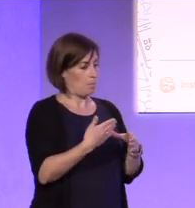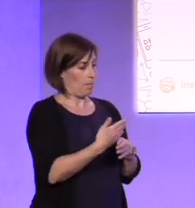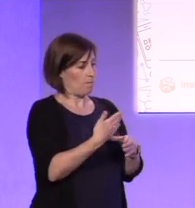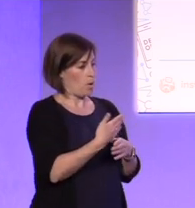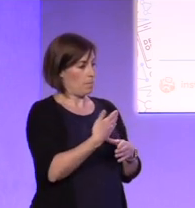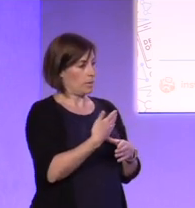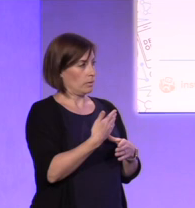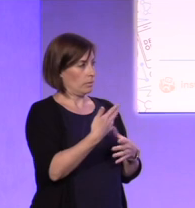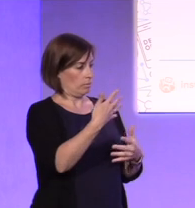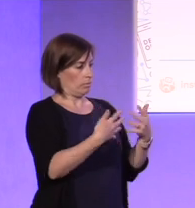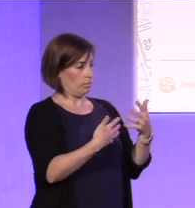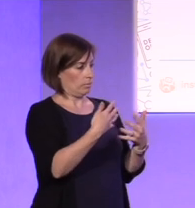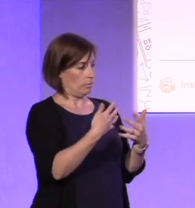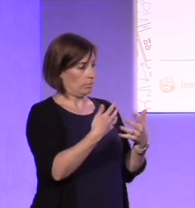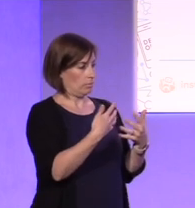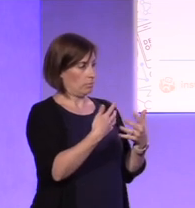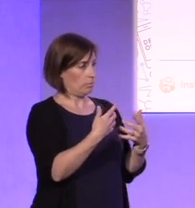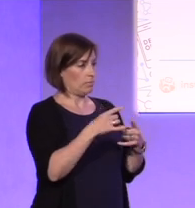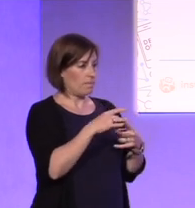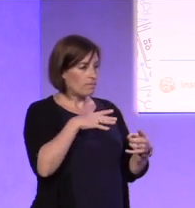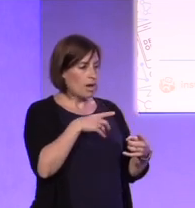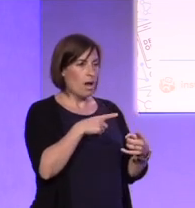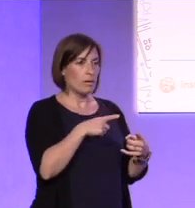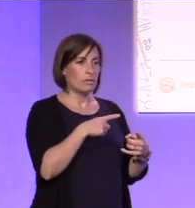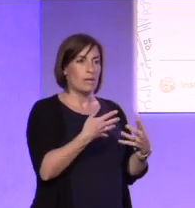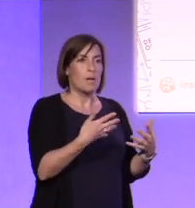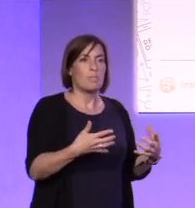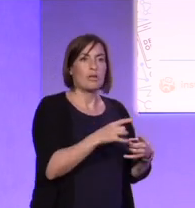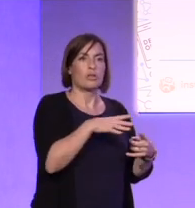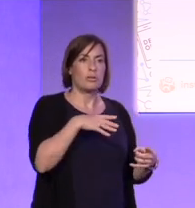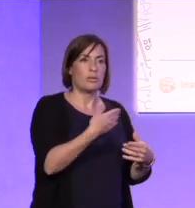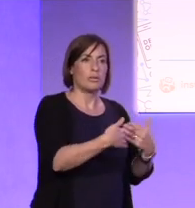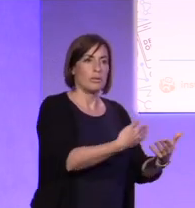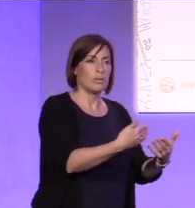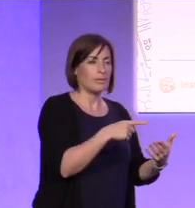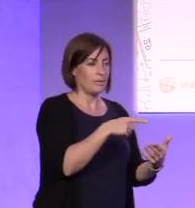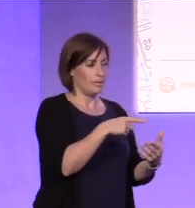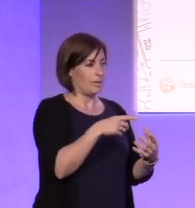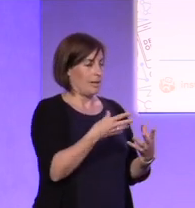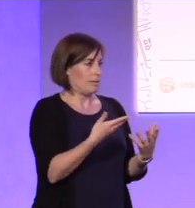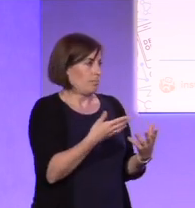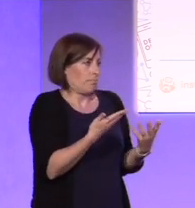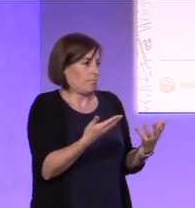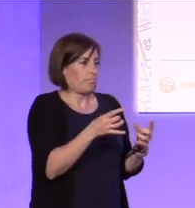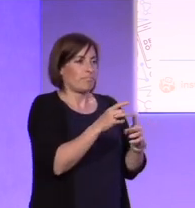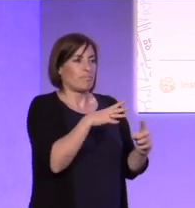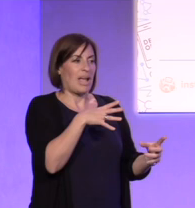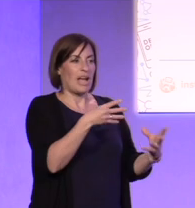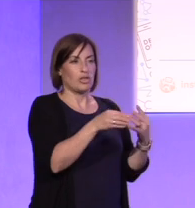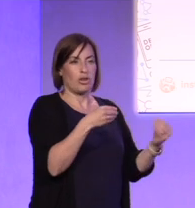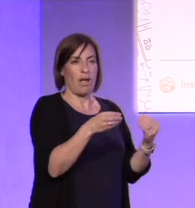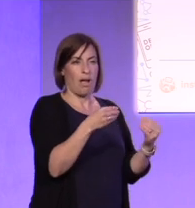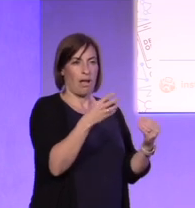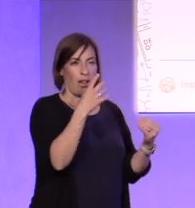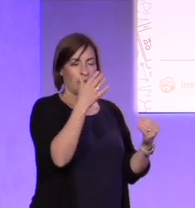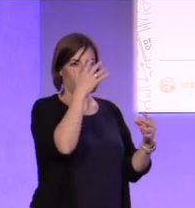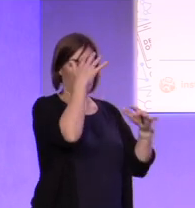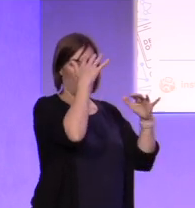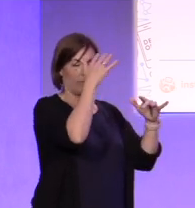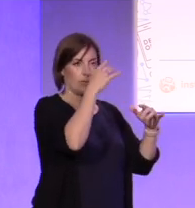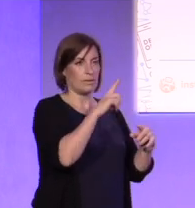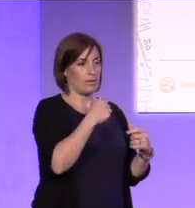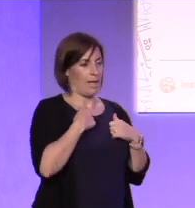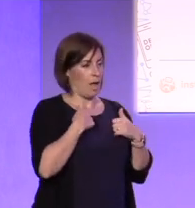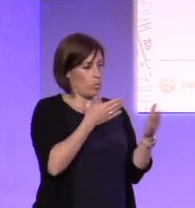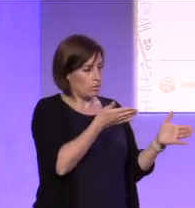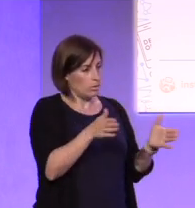of velocity. But velocity is just another agile vanity metric. 1 week it will be up. I guarantee you,